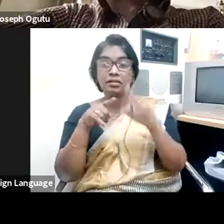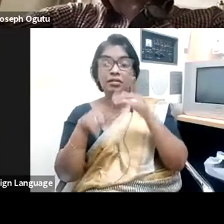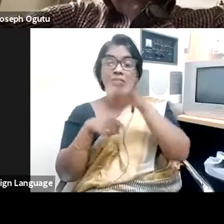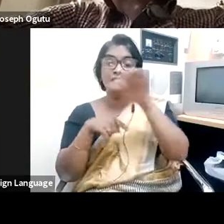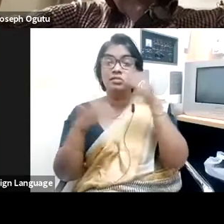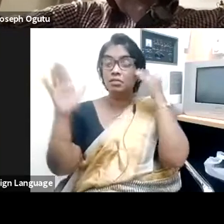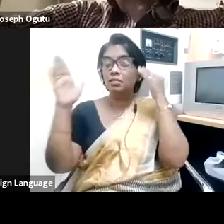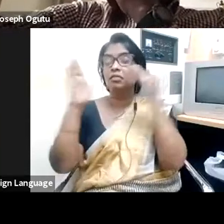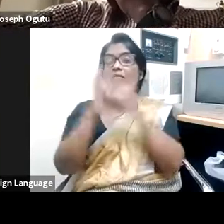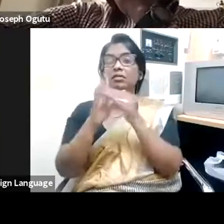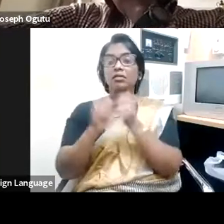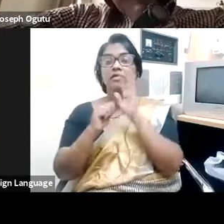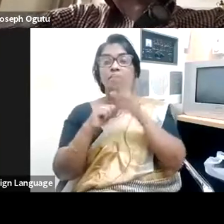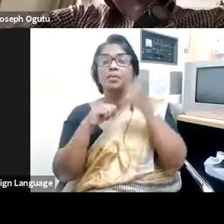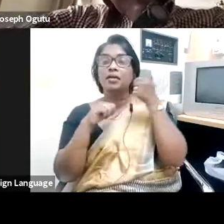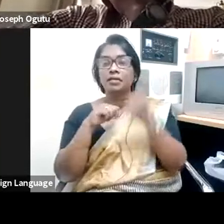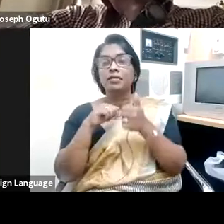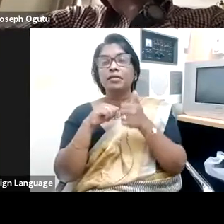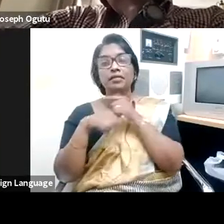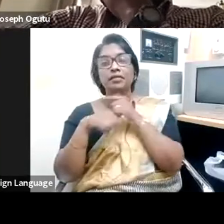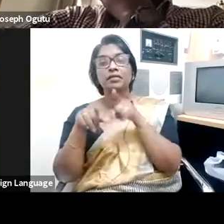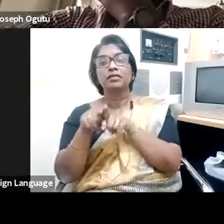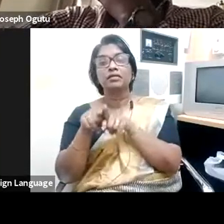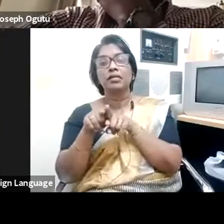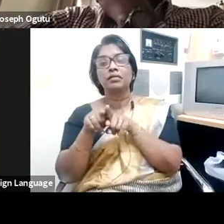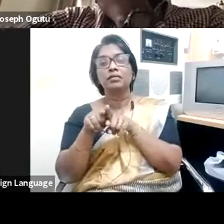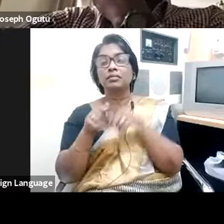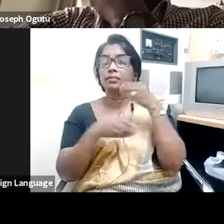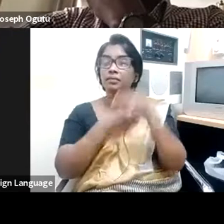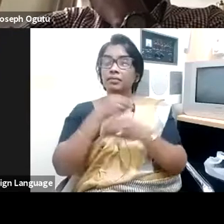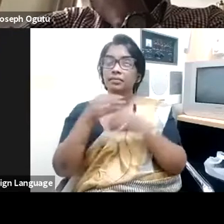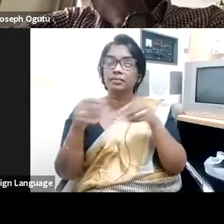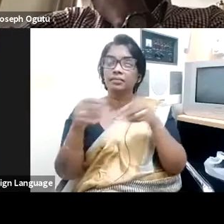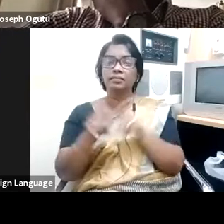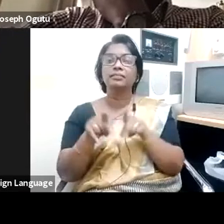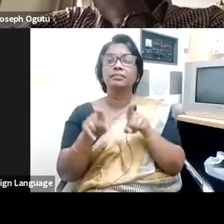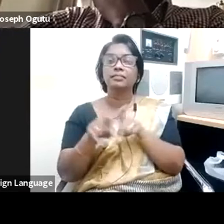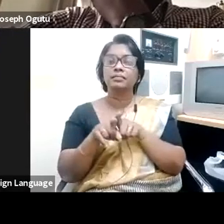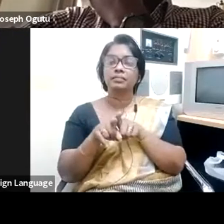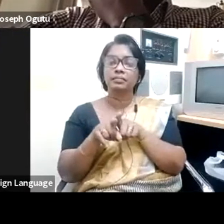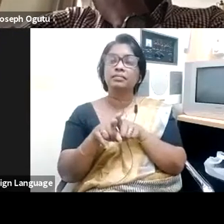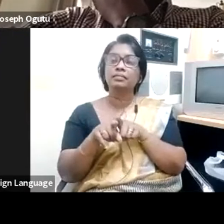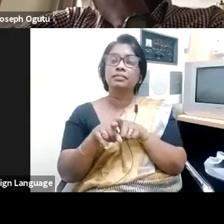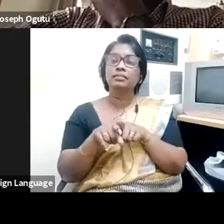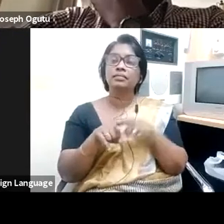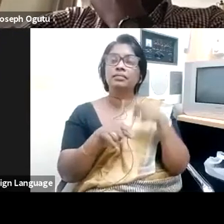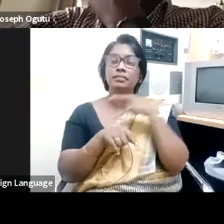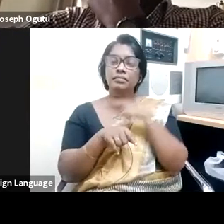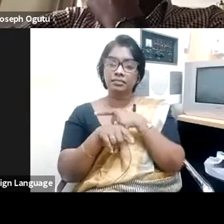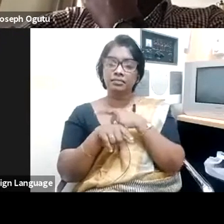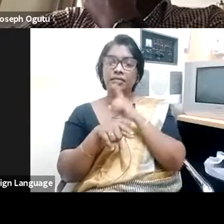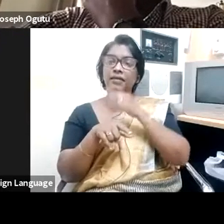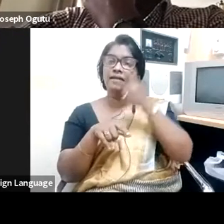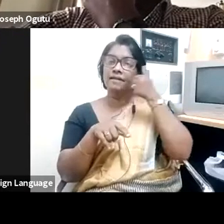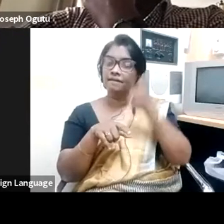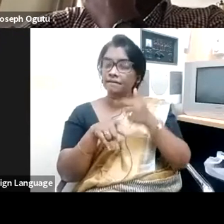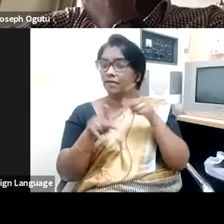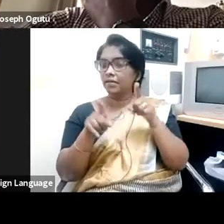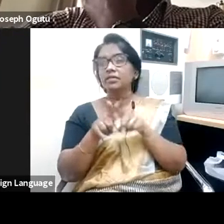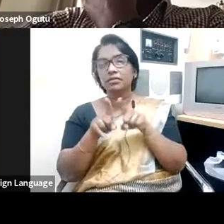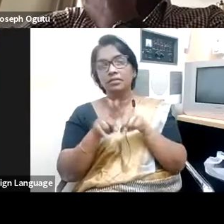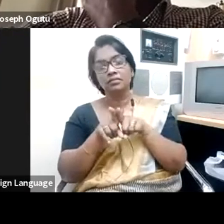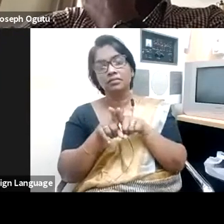accelerate in this decade of acceleration. So that's going to be important no matter how big or small your business is. And if you are looking